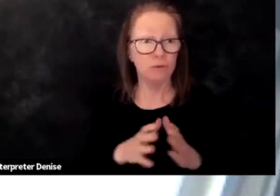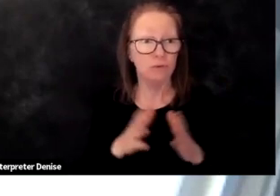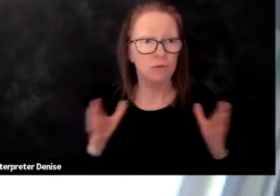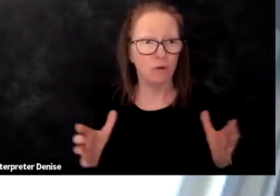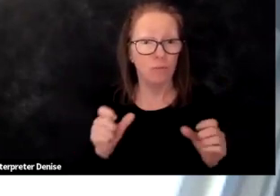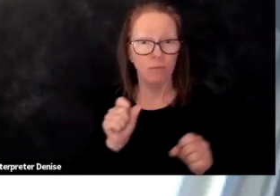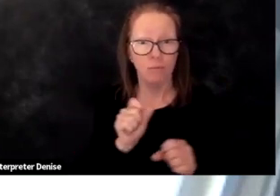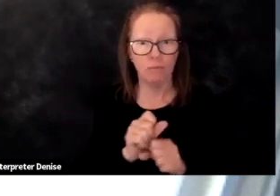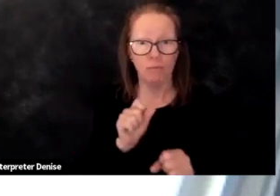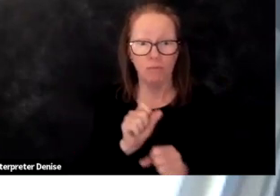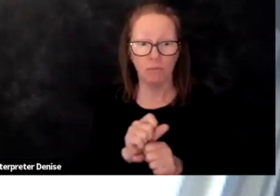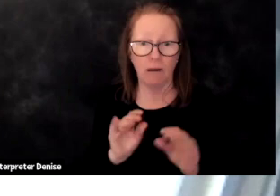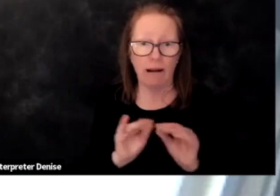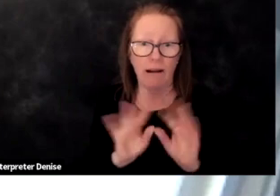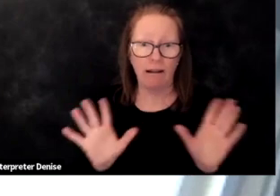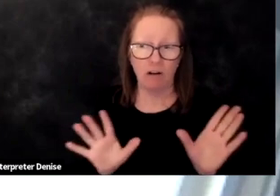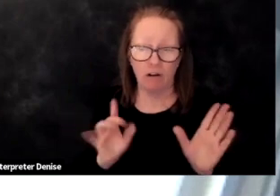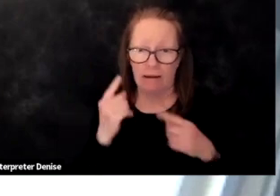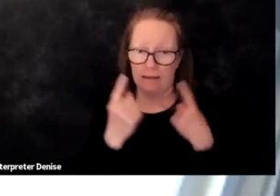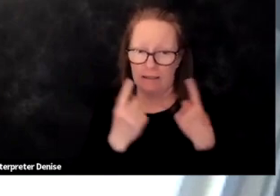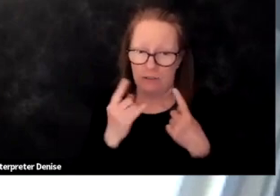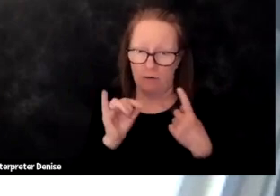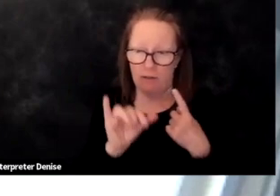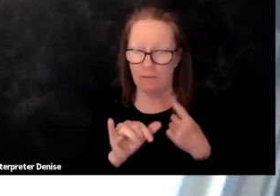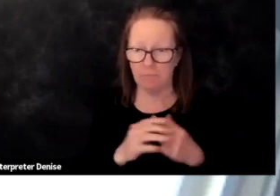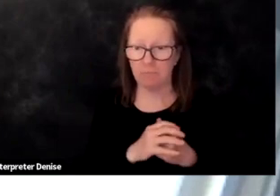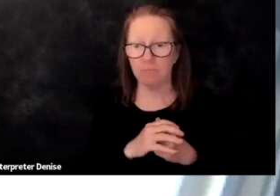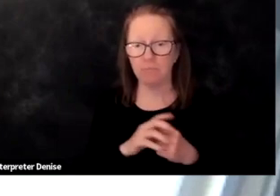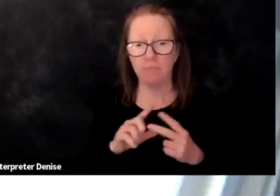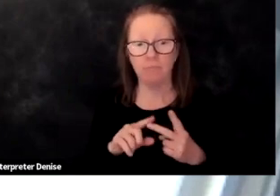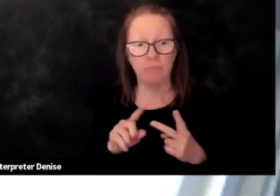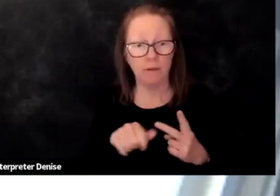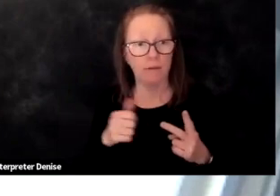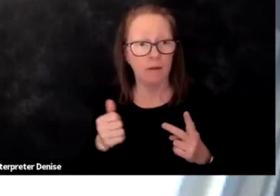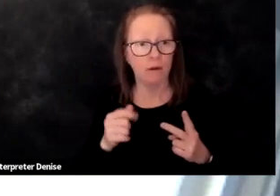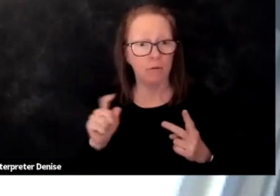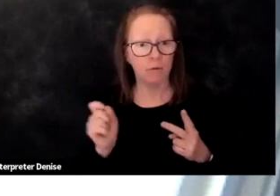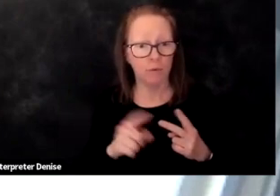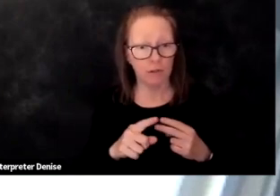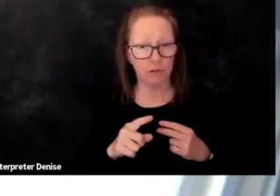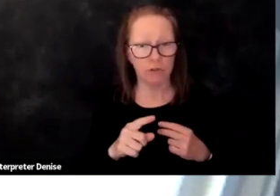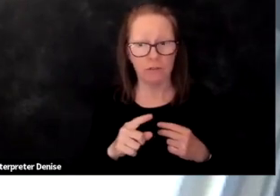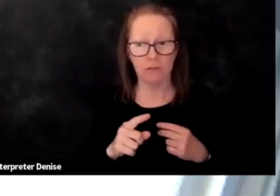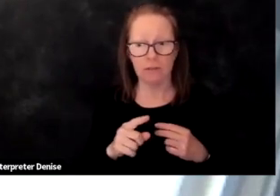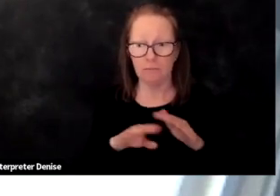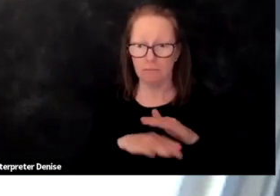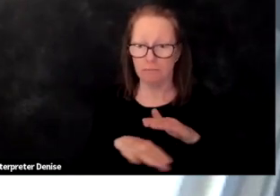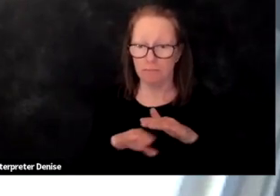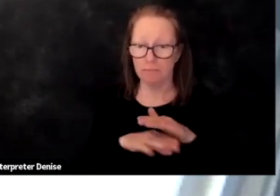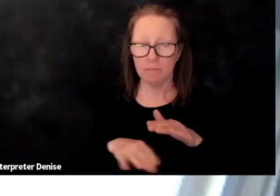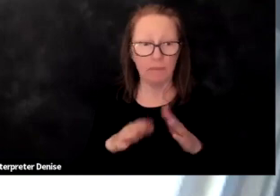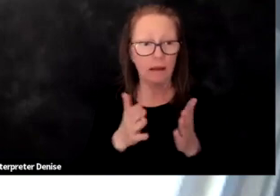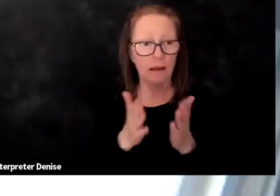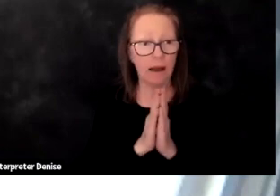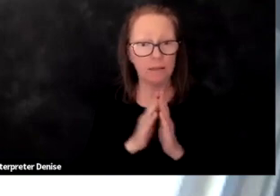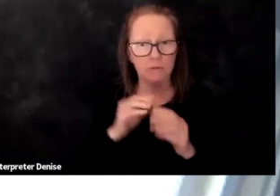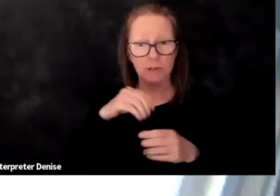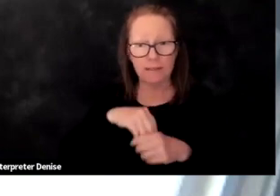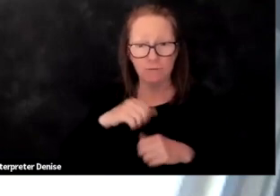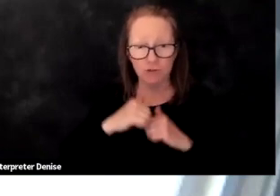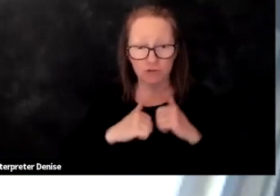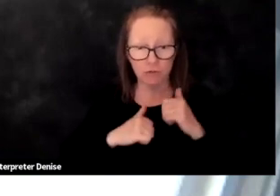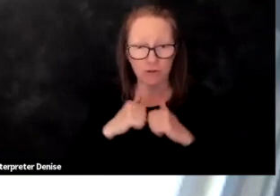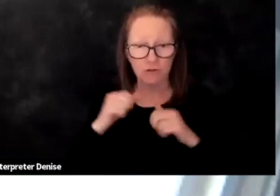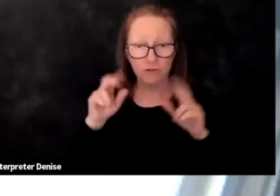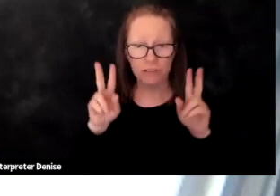that in consideration. The other questions are basically, I asked a question about the infrastructure issues